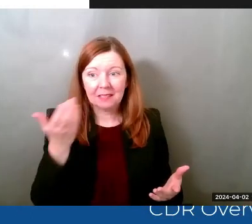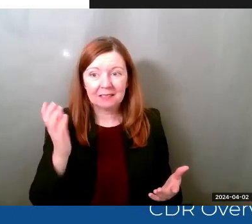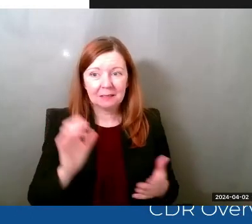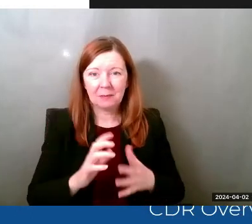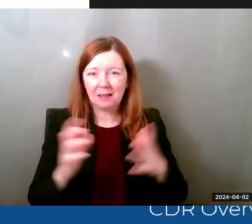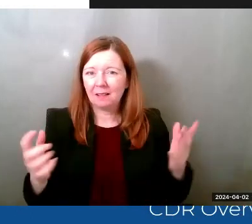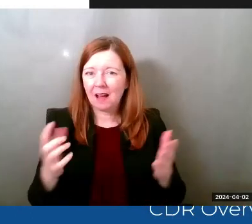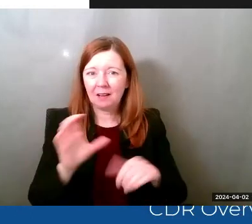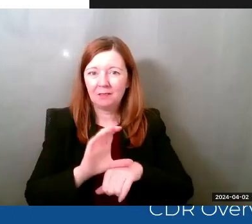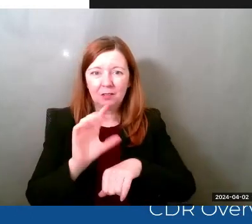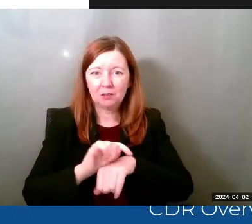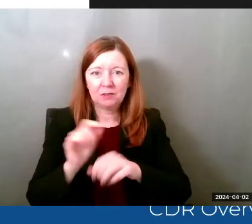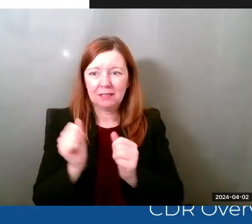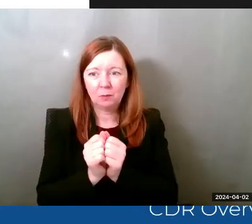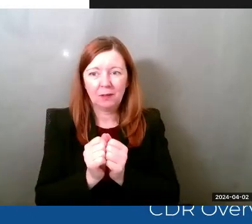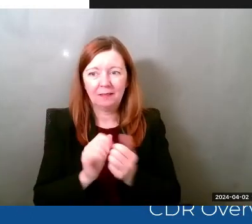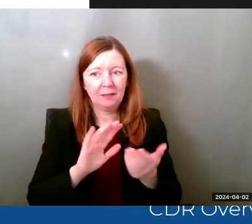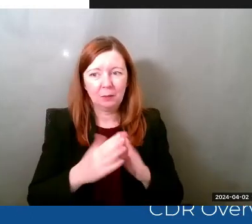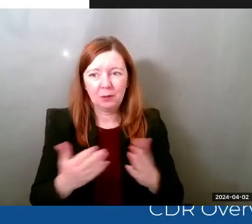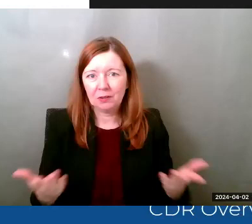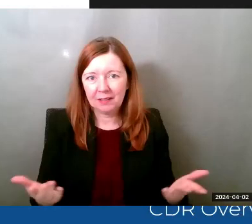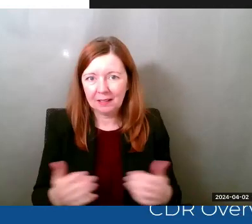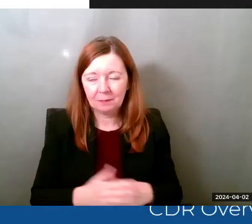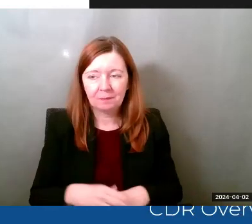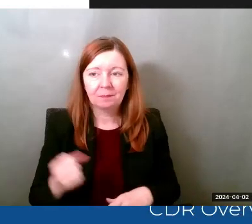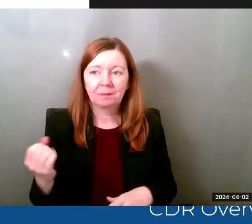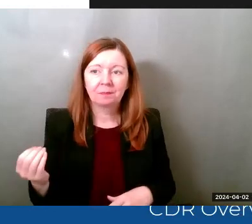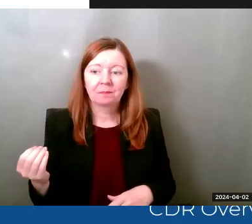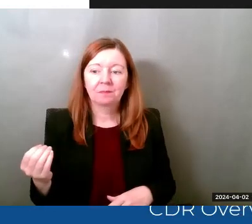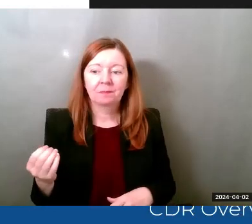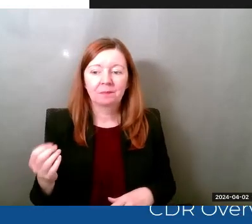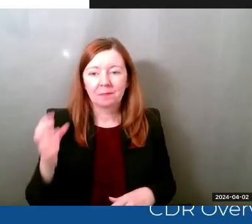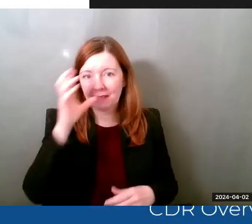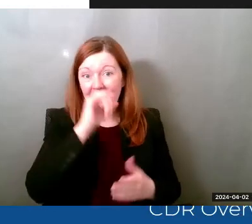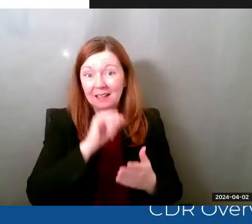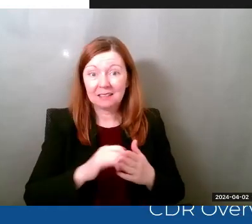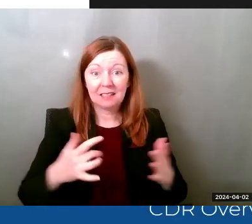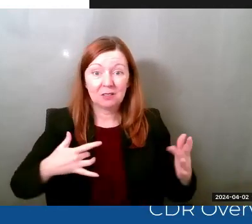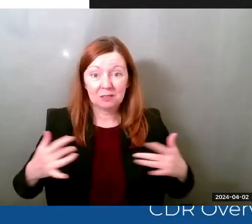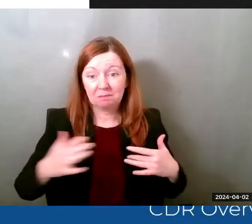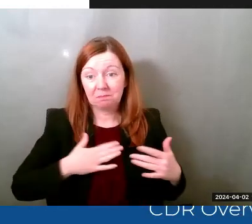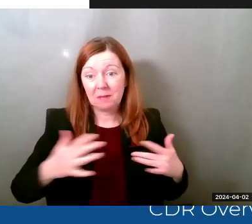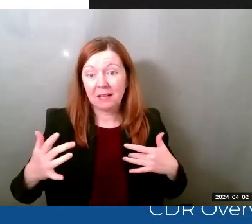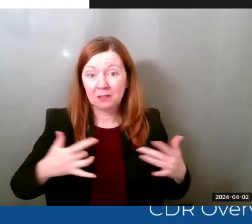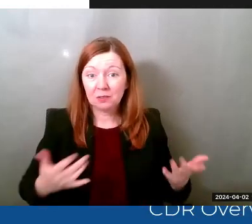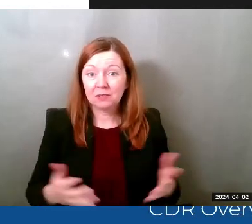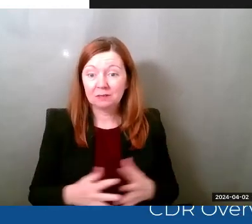much consulting with the community. So I guess that would be a concern of mine.